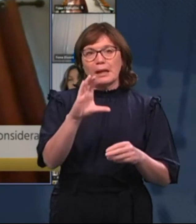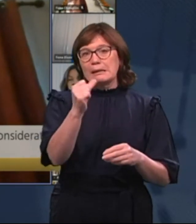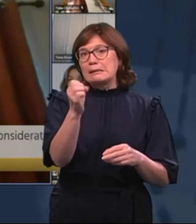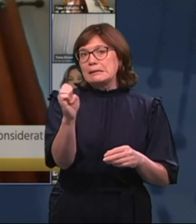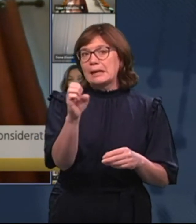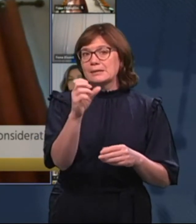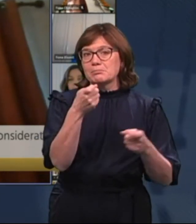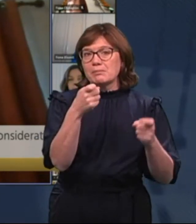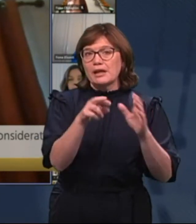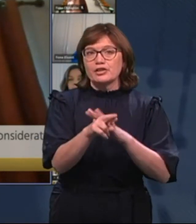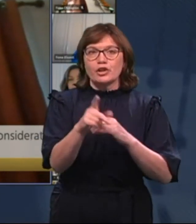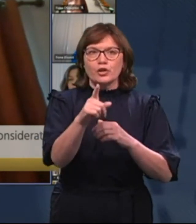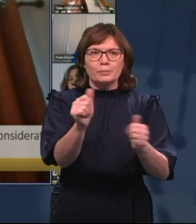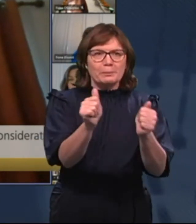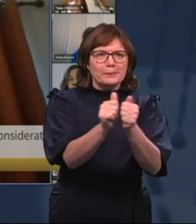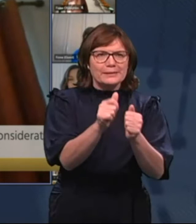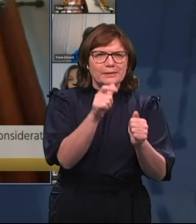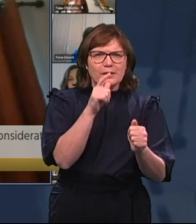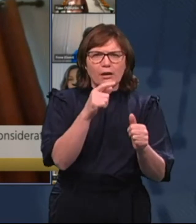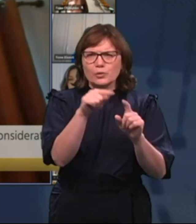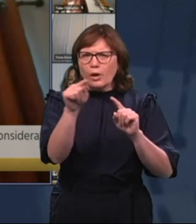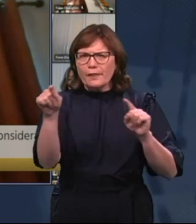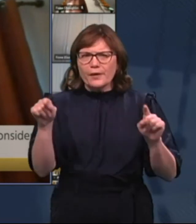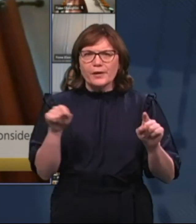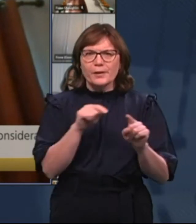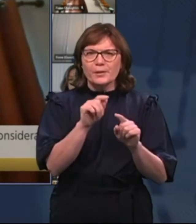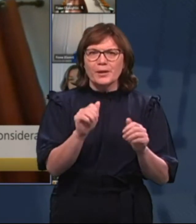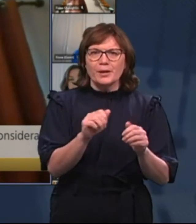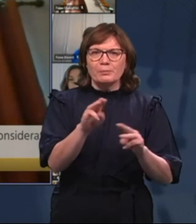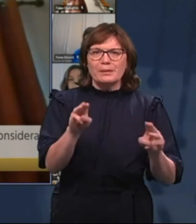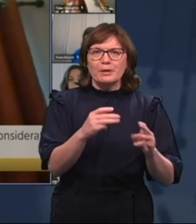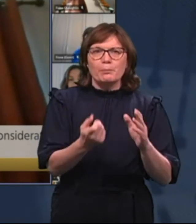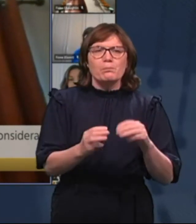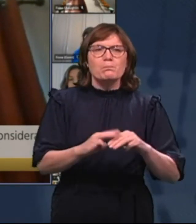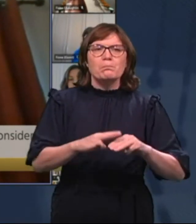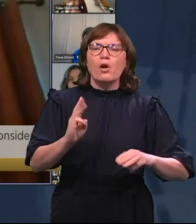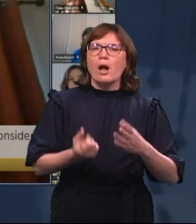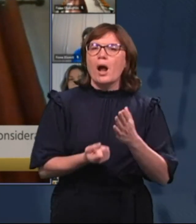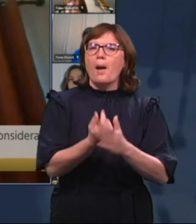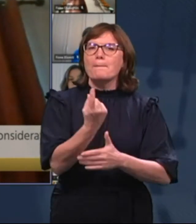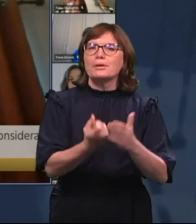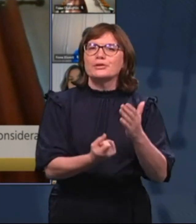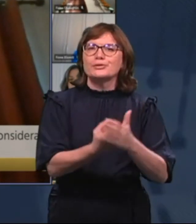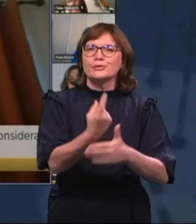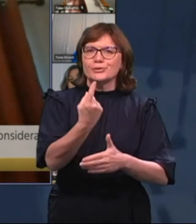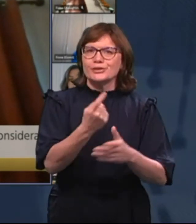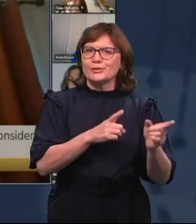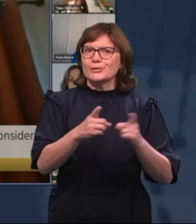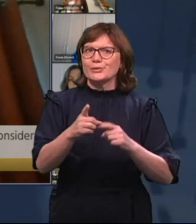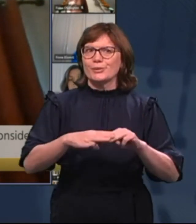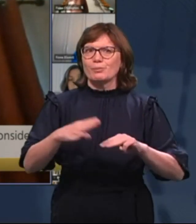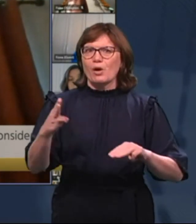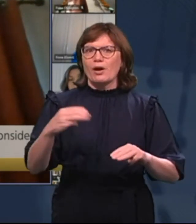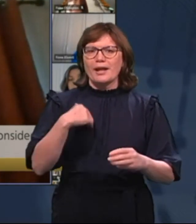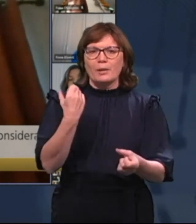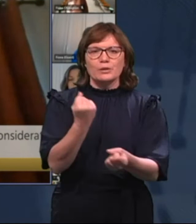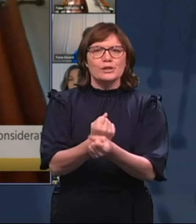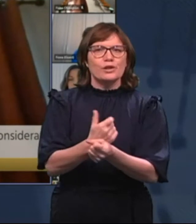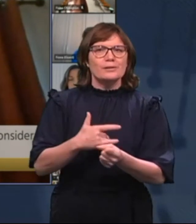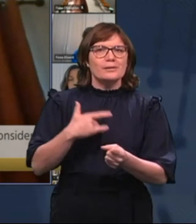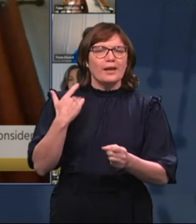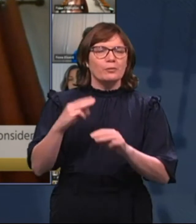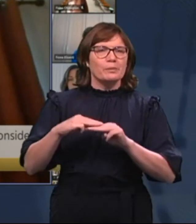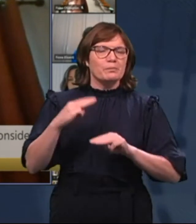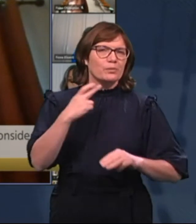be meeting, talking to other people. There could be more, an opportunity to do more, and our son's life would be greatly